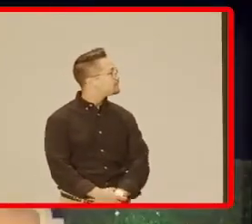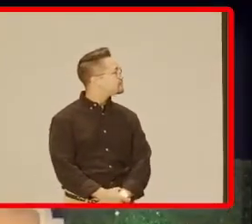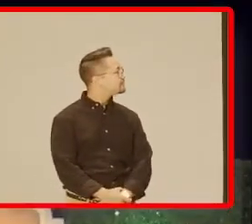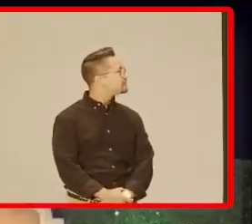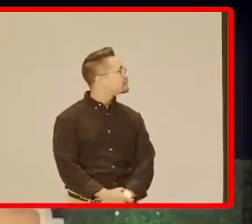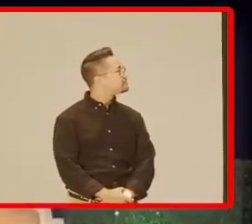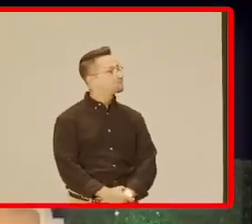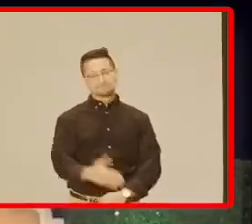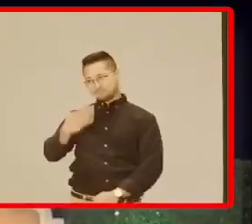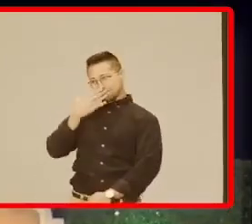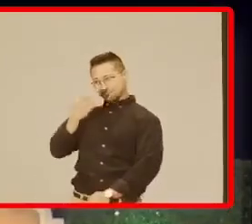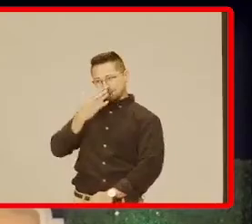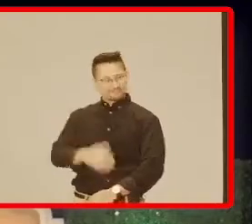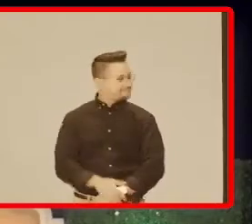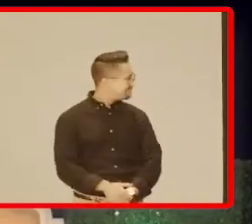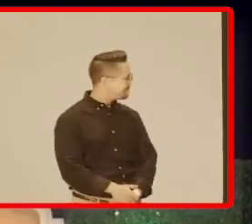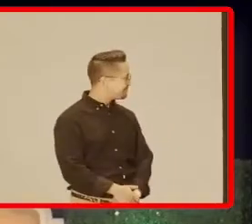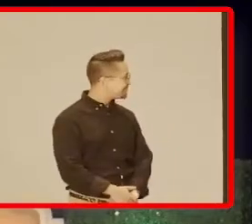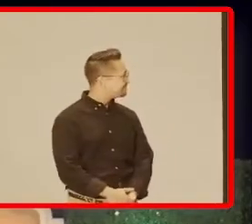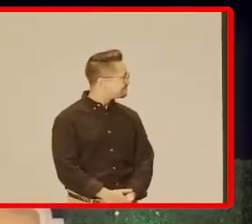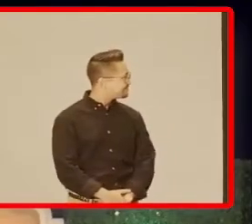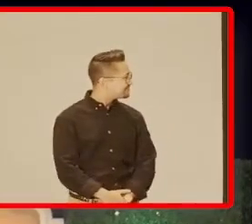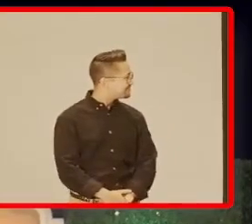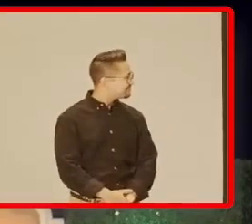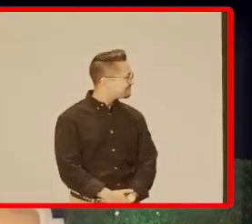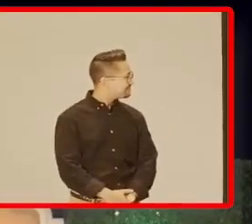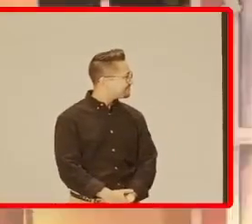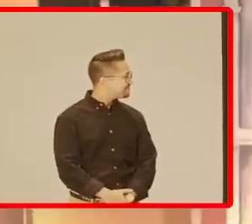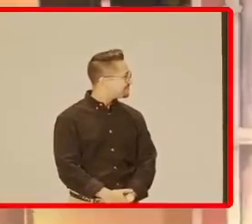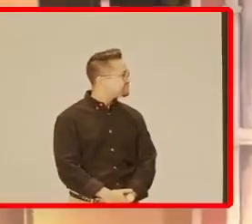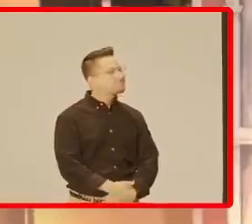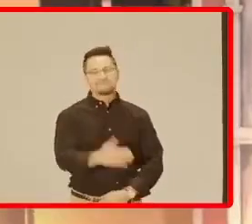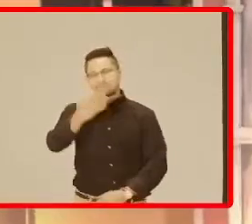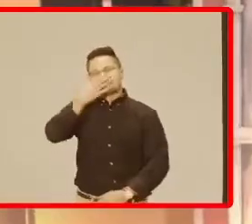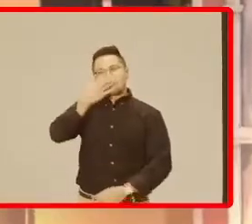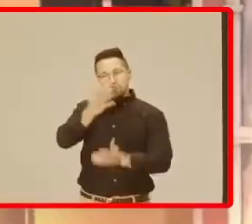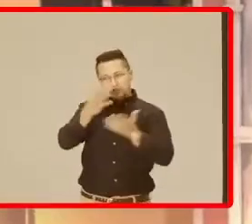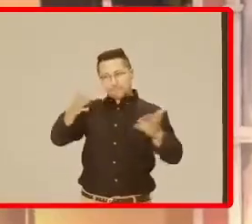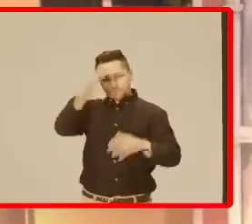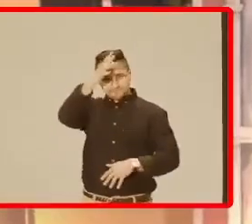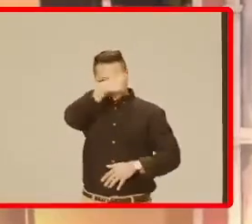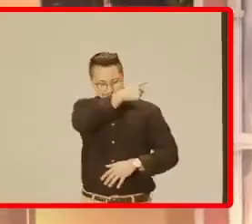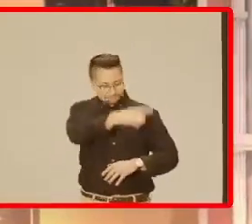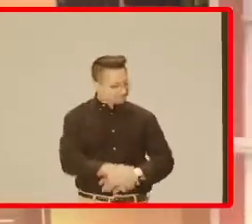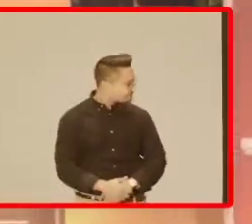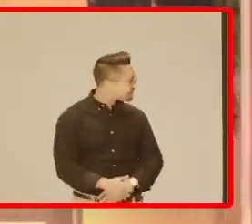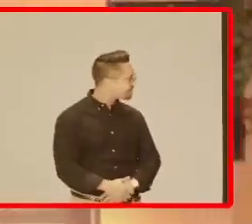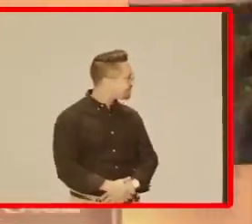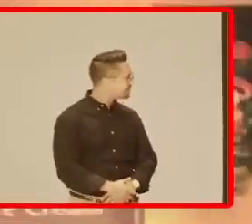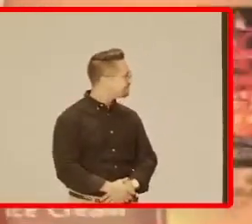Thank you. Thank you. Thank you so much.